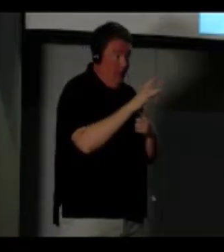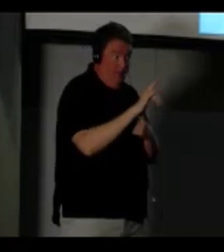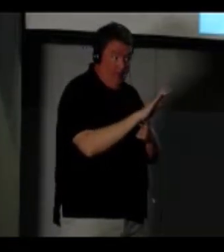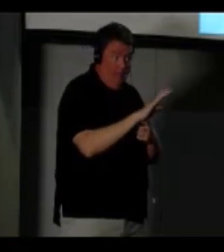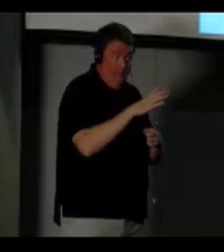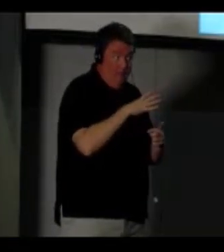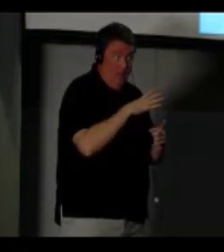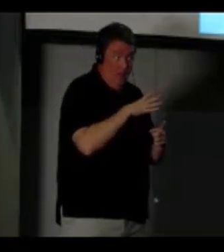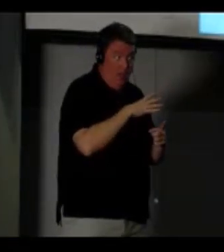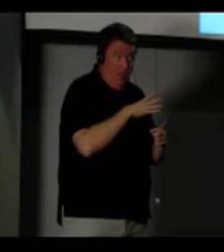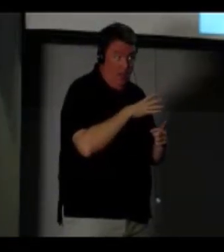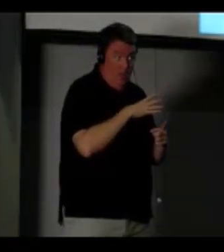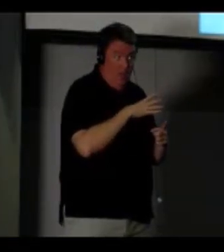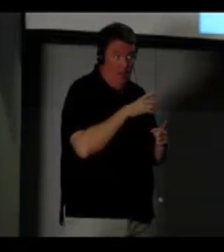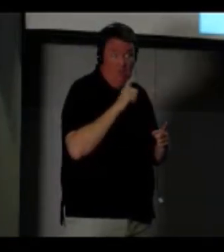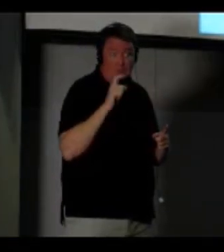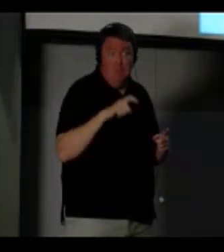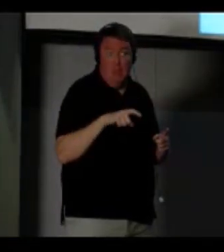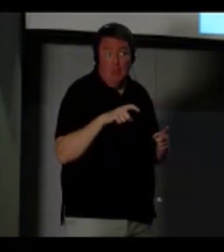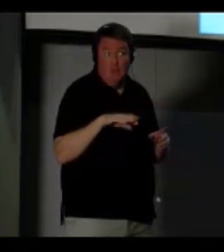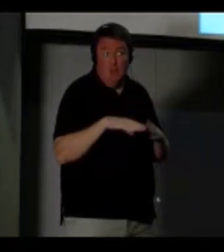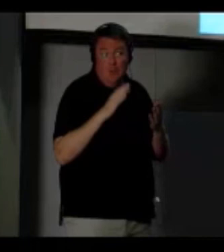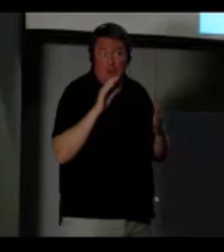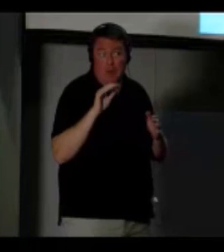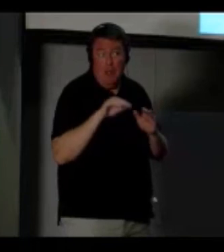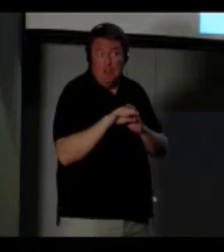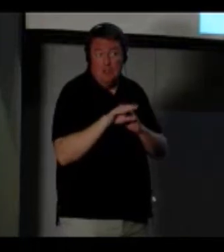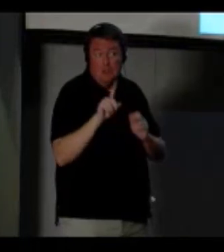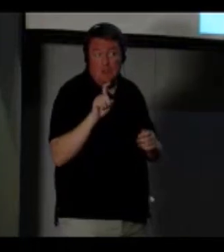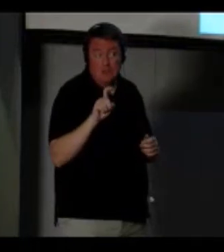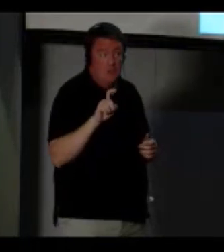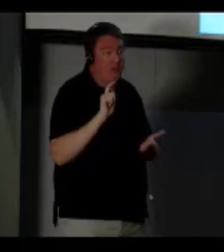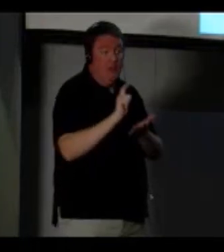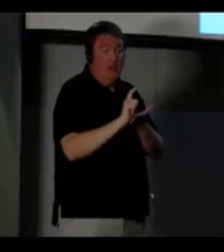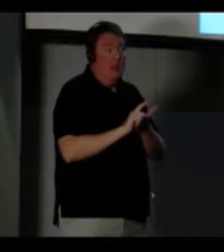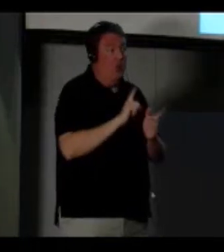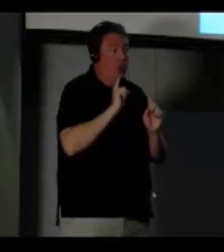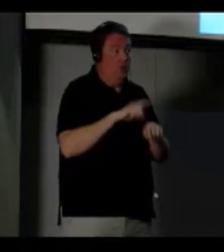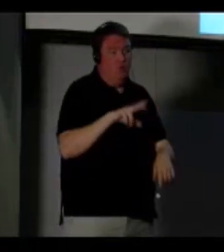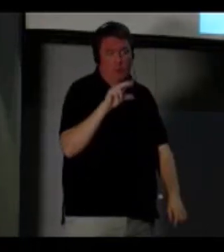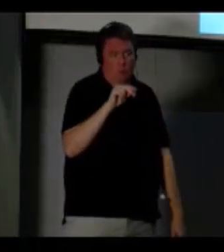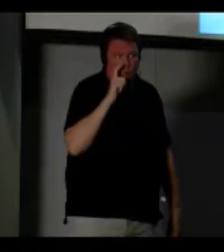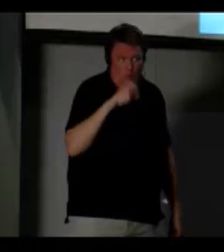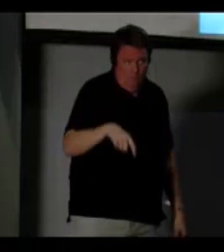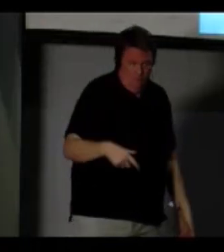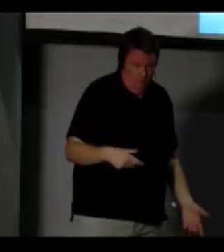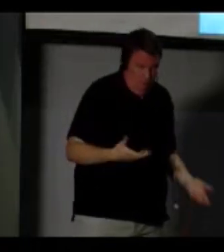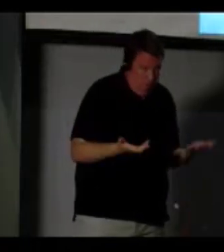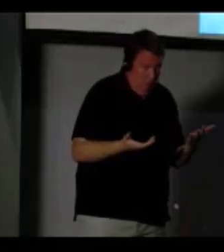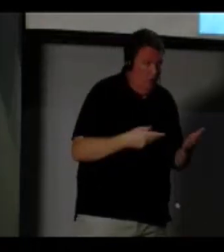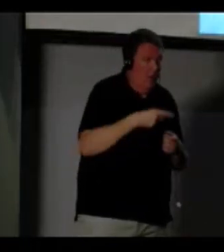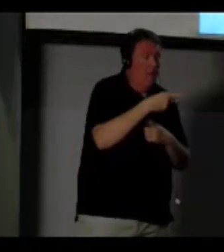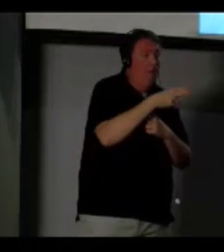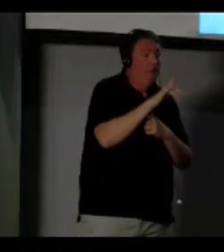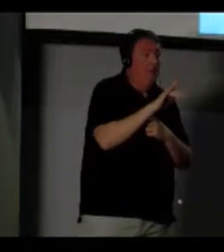you make it open access? And the legal answer to that is no. Public domain means the content is